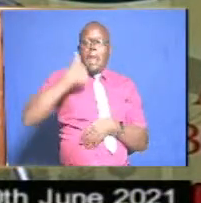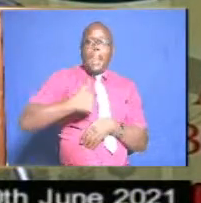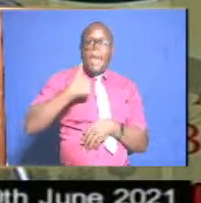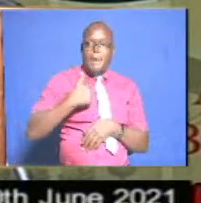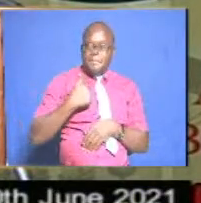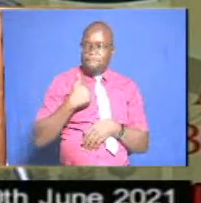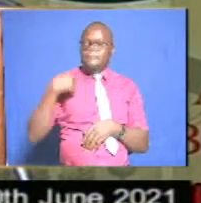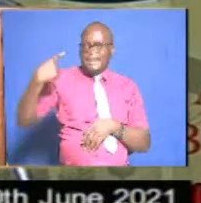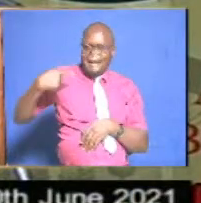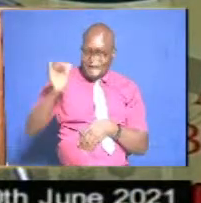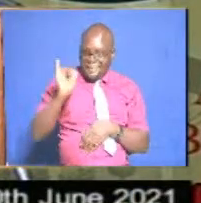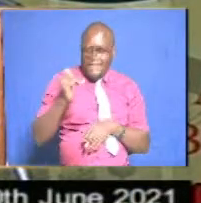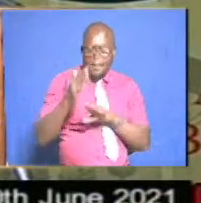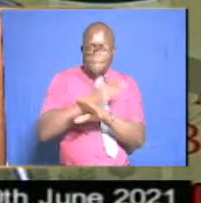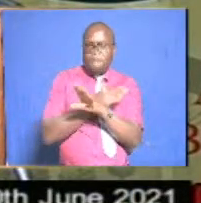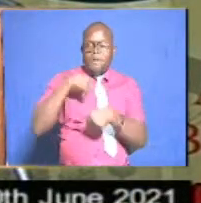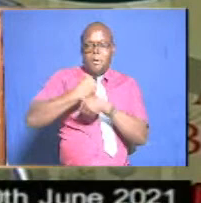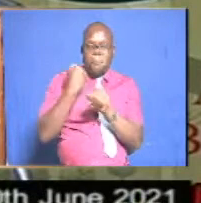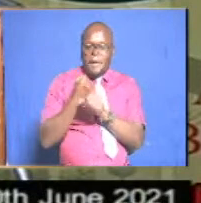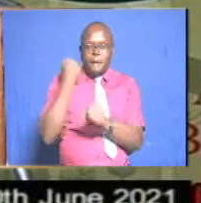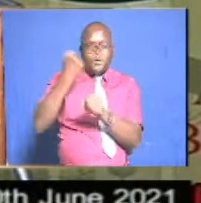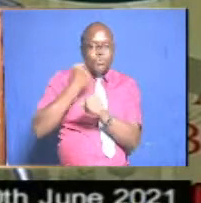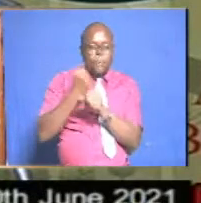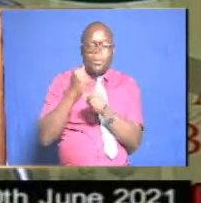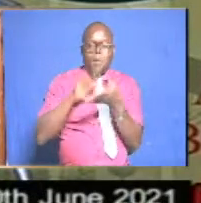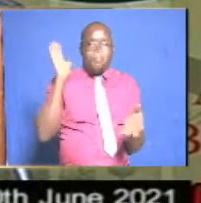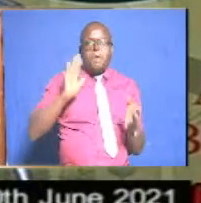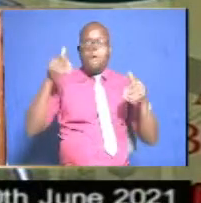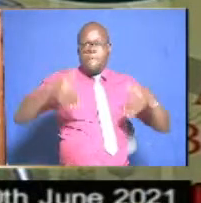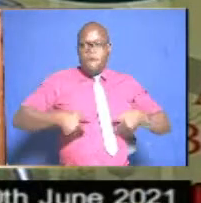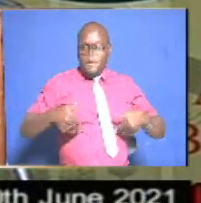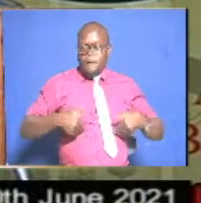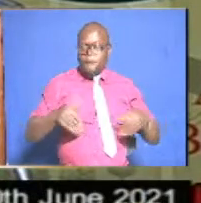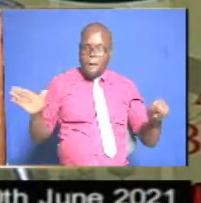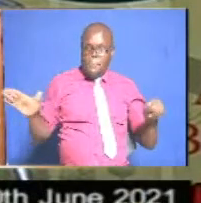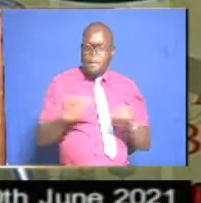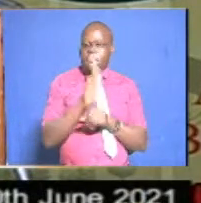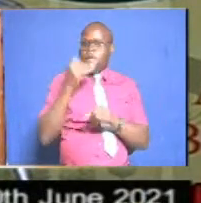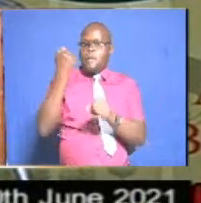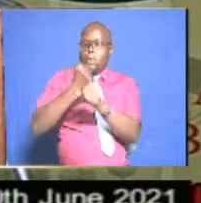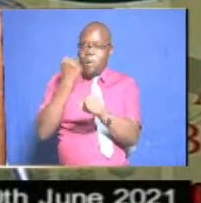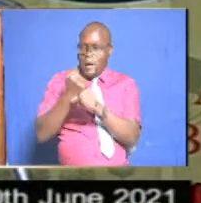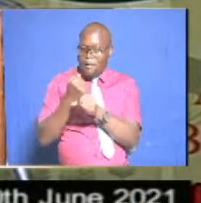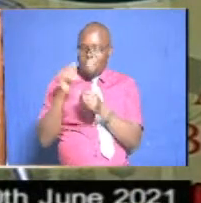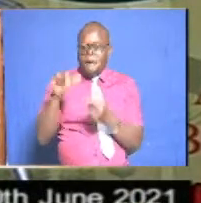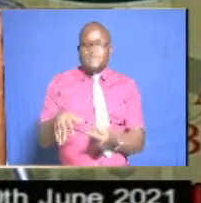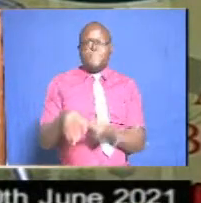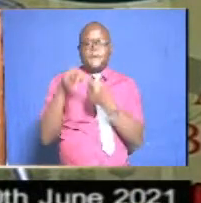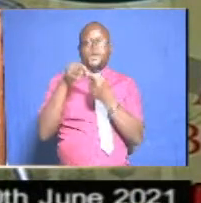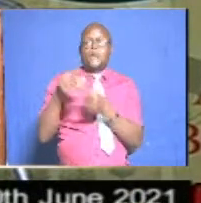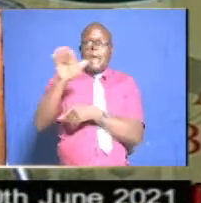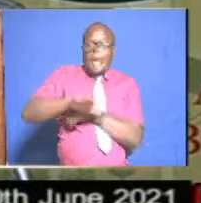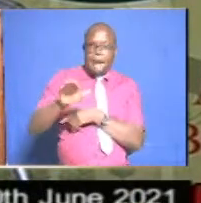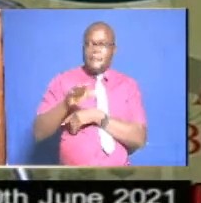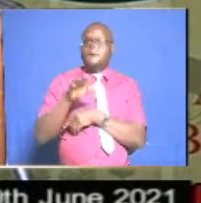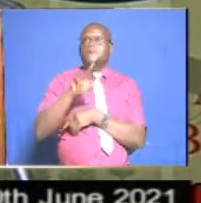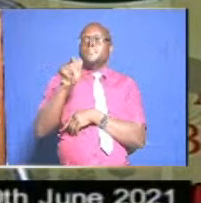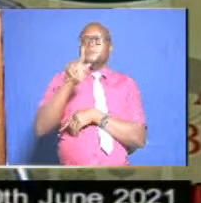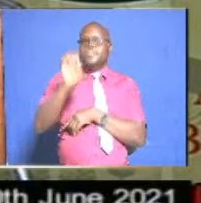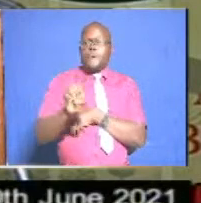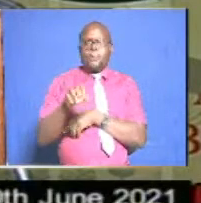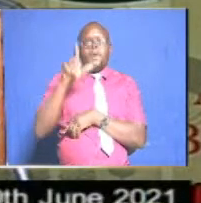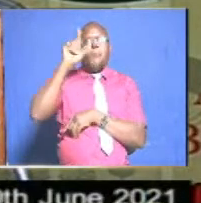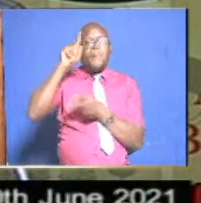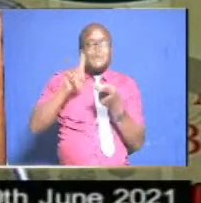industries, which have in turn created jobs for our youth. The full operationalization of special economic zones in Dongokundu, Naivasha,